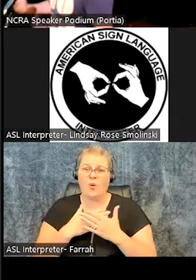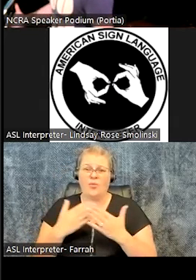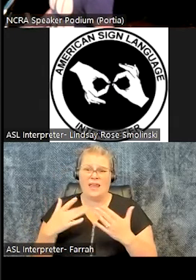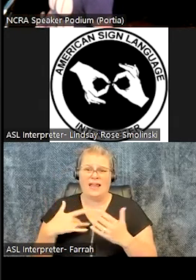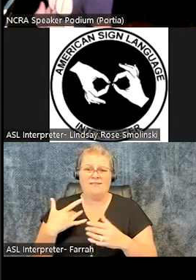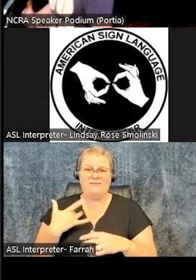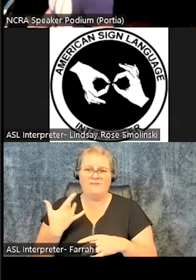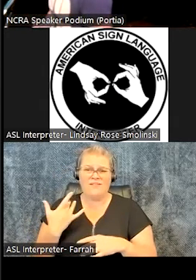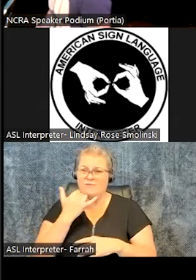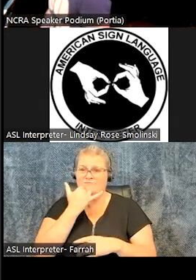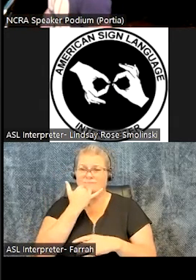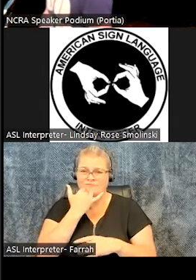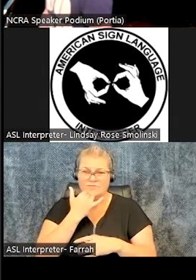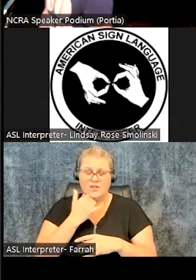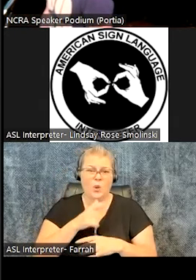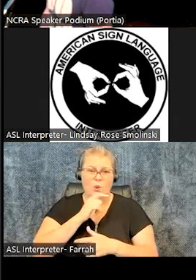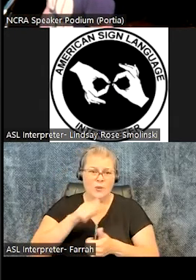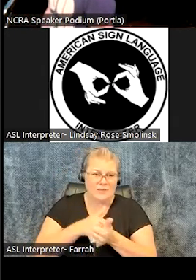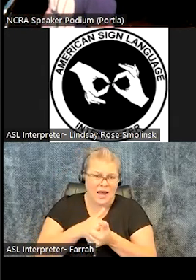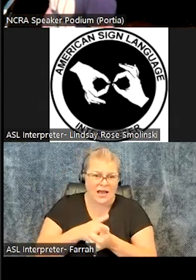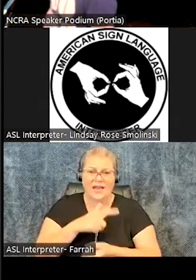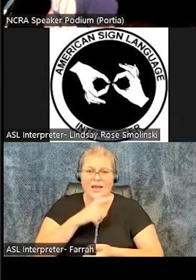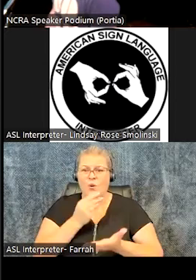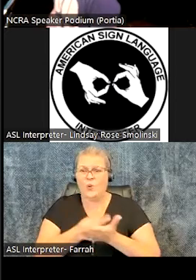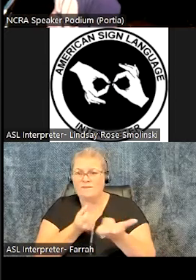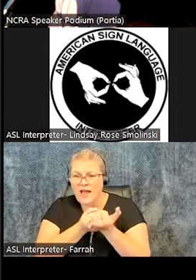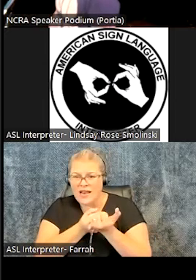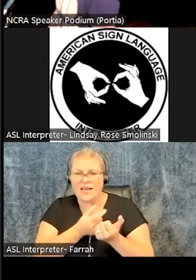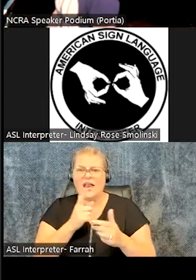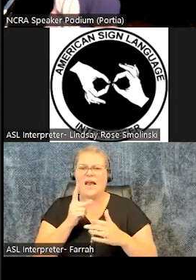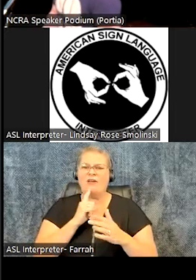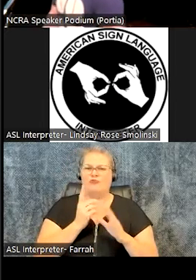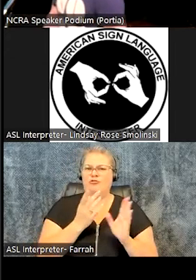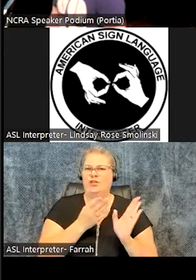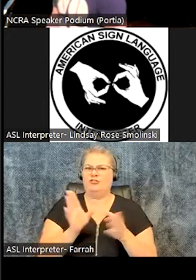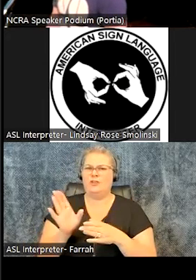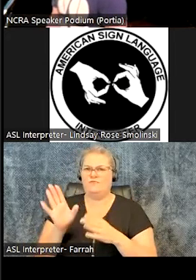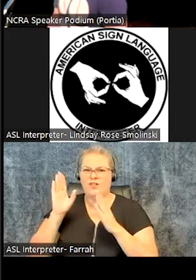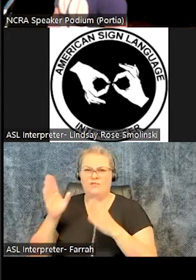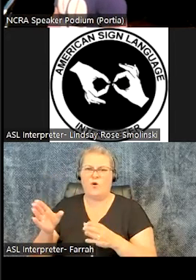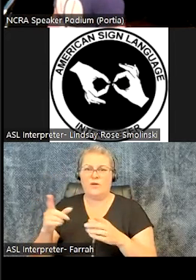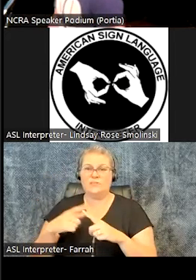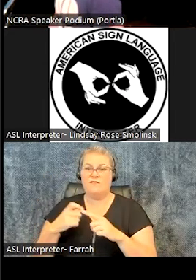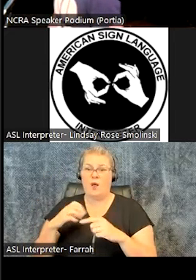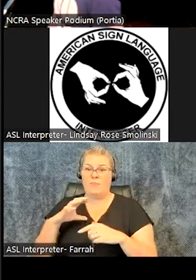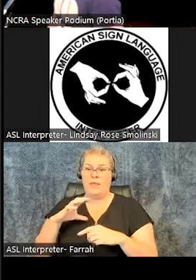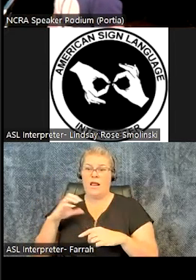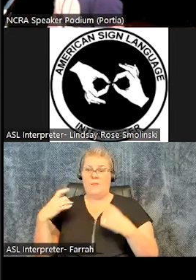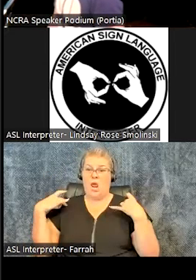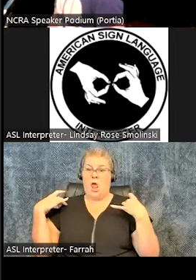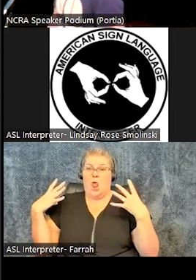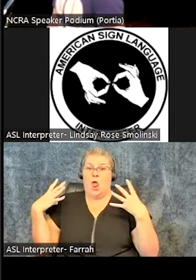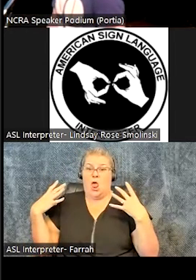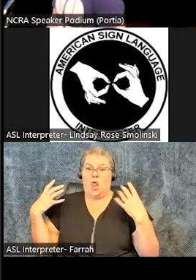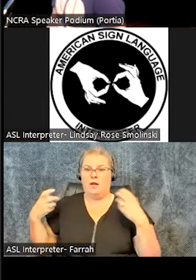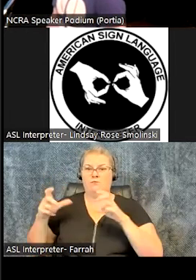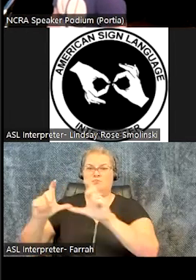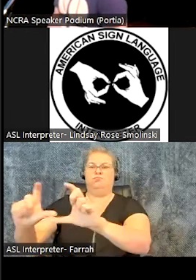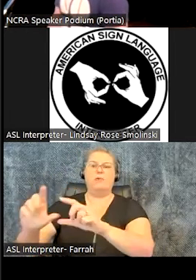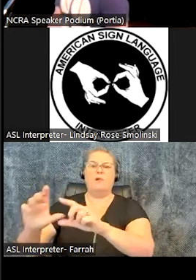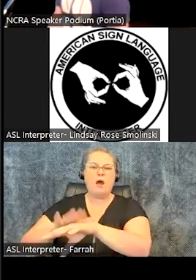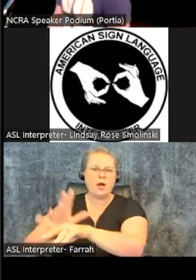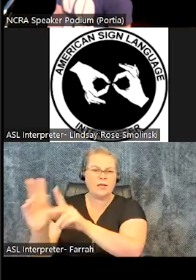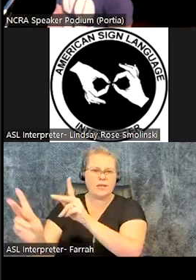was behind it and who was funding it and what the real shift of focus was. So that still lingers with us today.